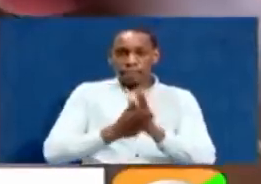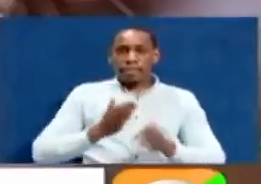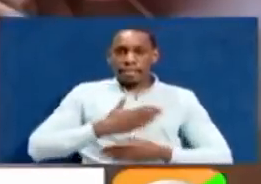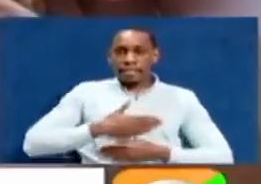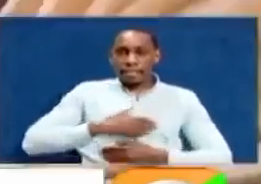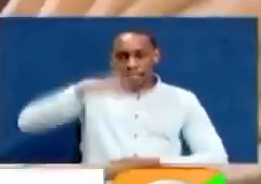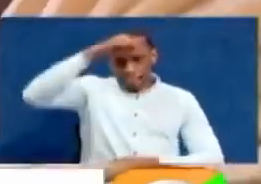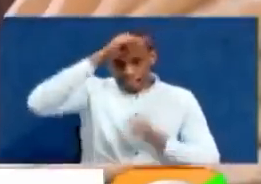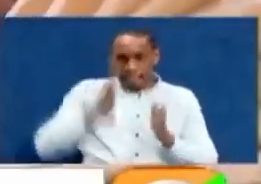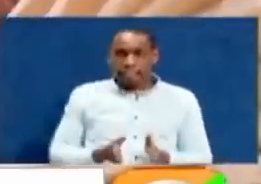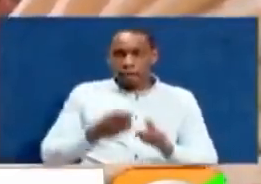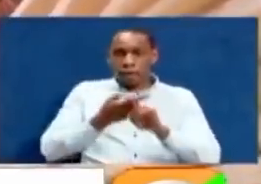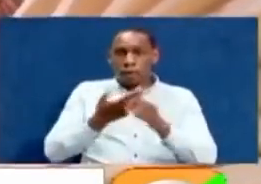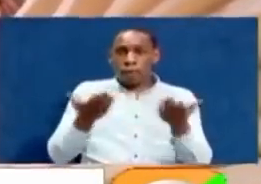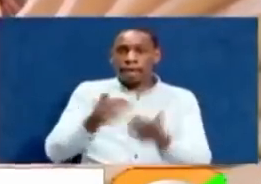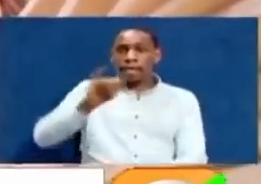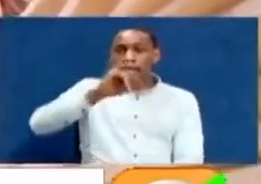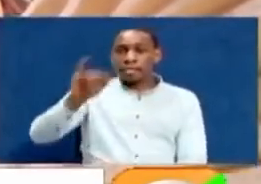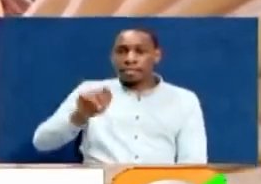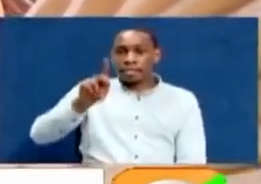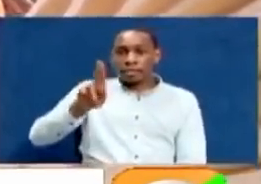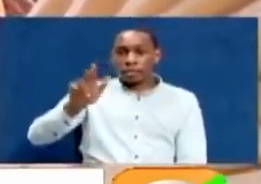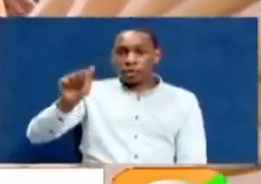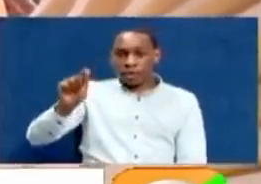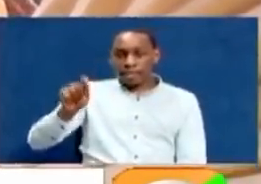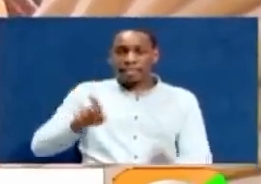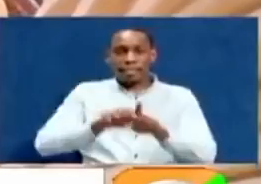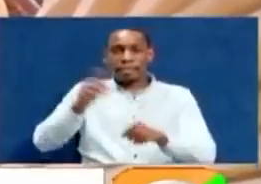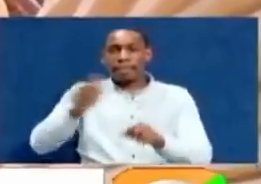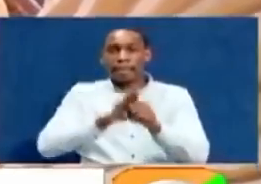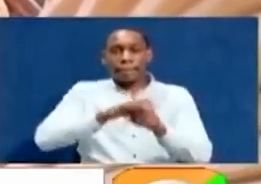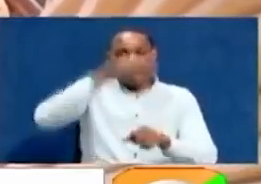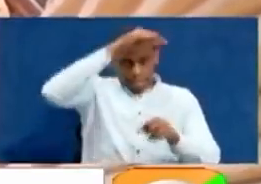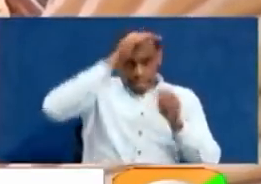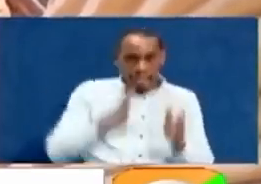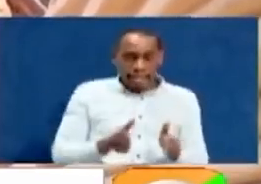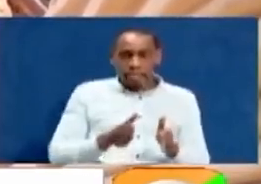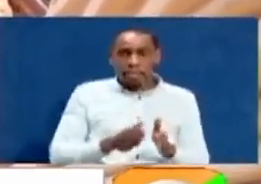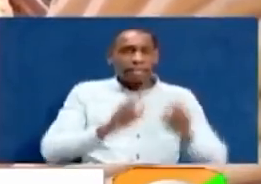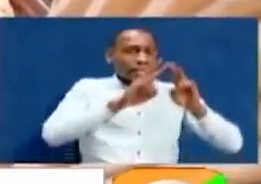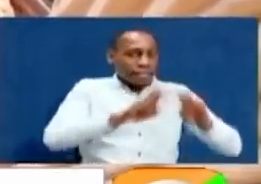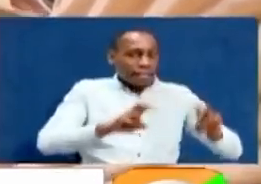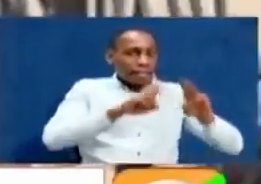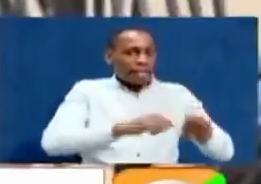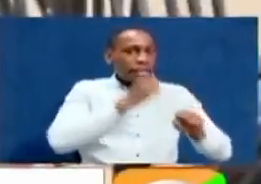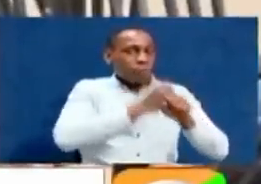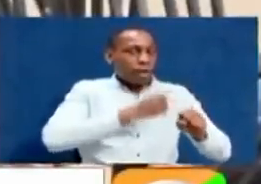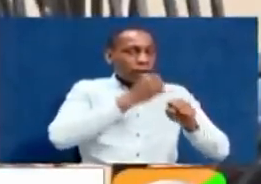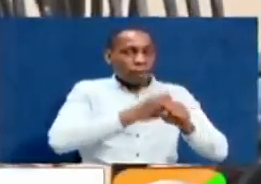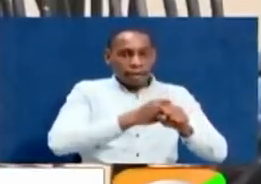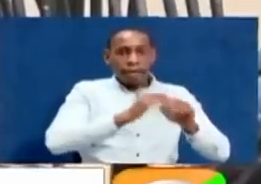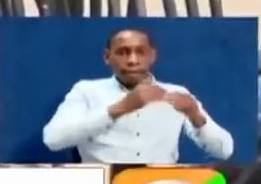the Jomo Kenyatta University of Agriculture and Technology. He, like many other graduates, tarmacked before opting to choose the path